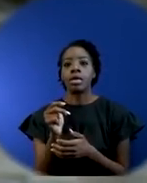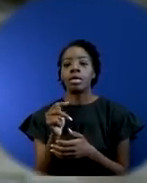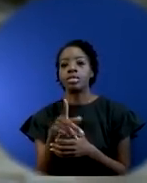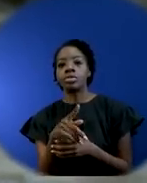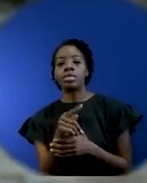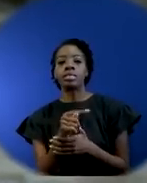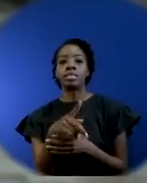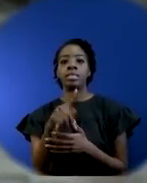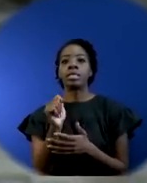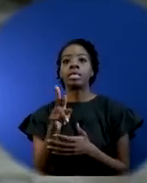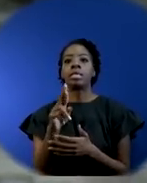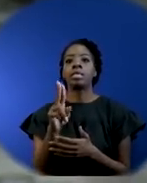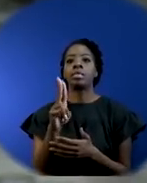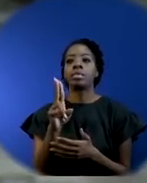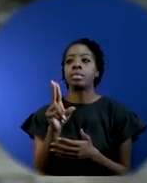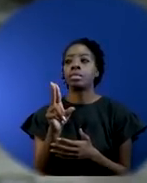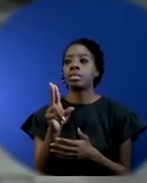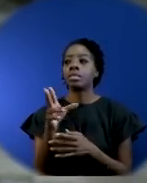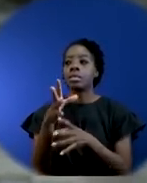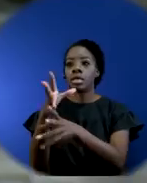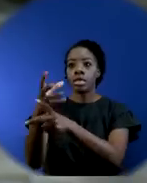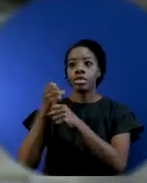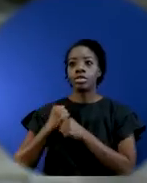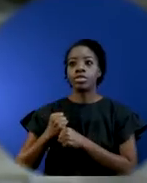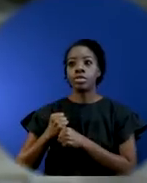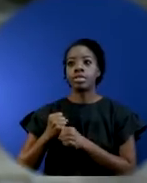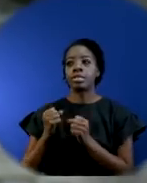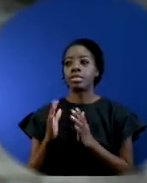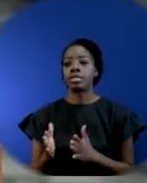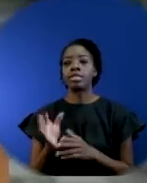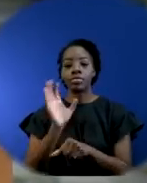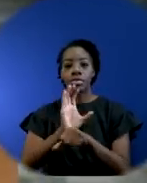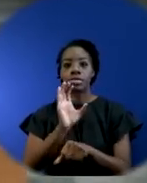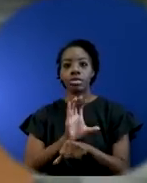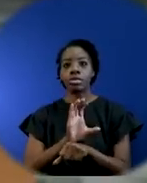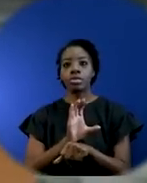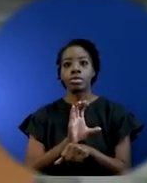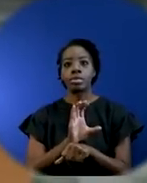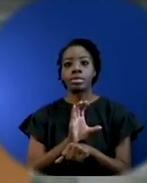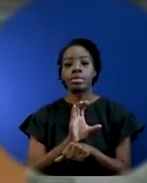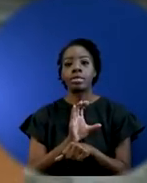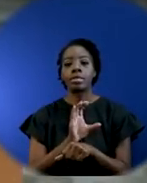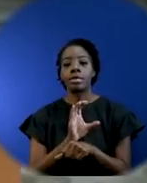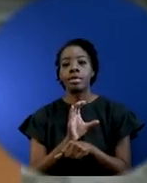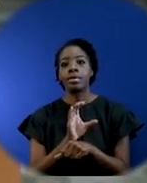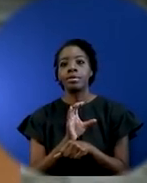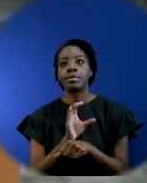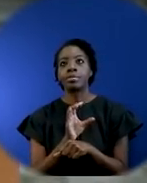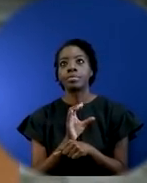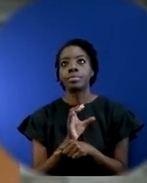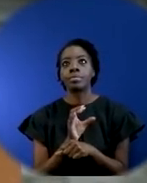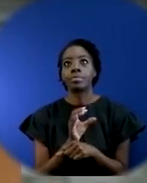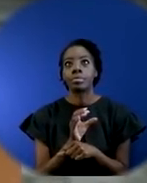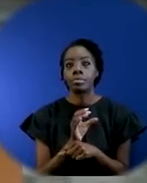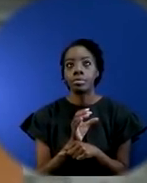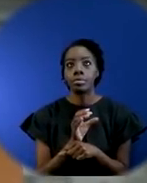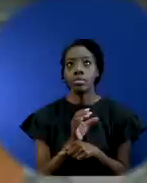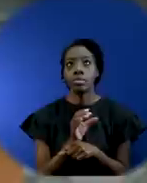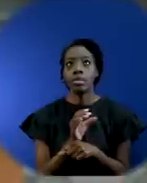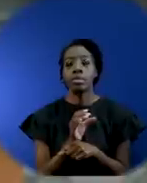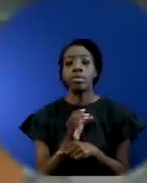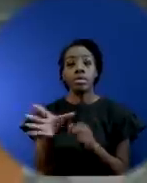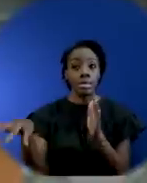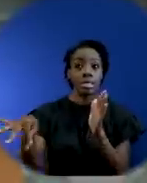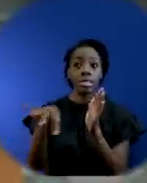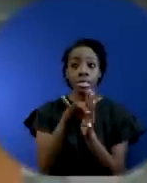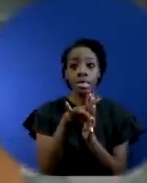morning. Every year by our constitution, per the constitution that our pastor emeritus provided for us as a congregation, we are to elect